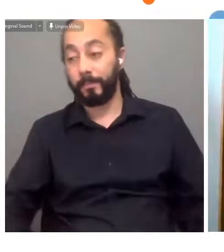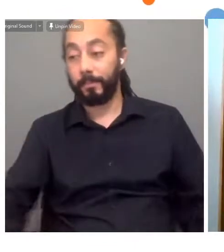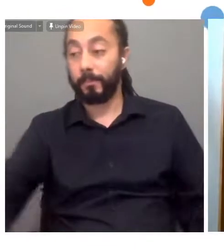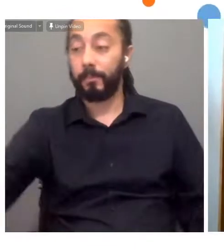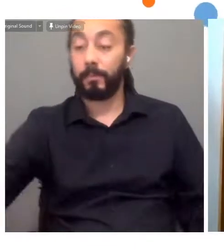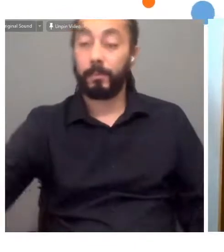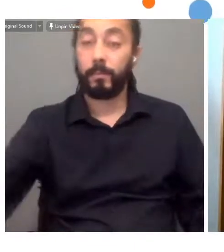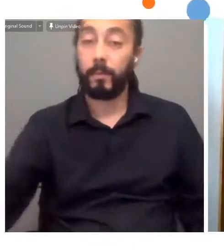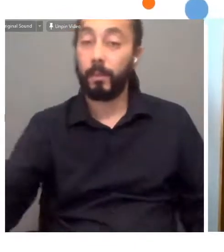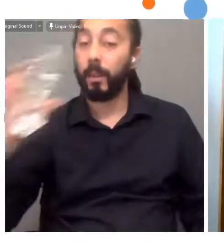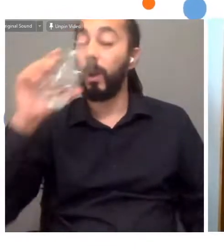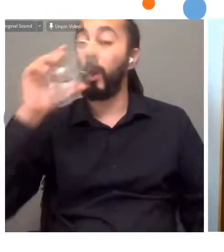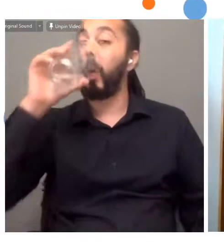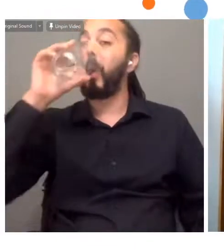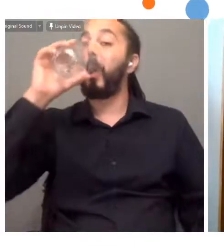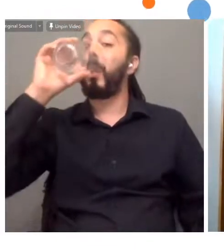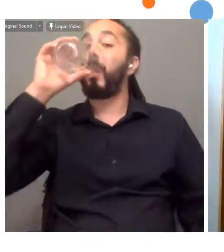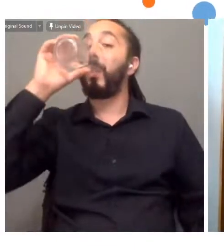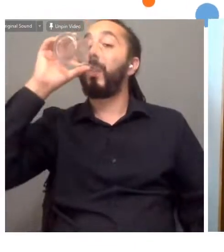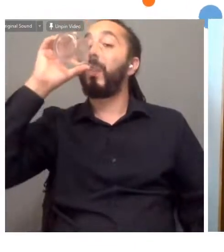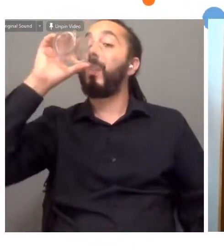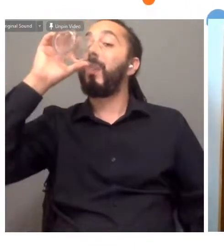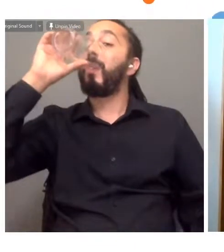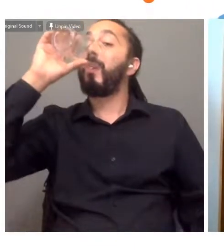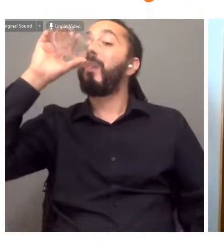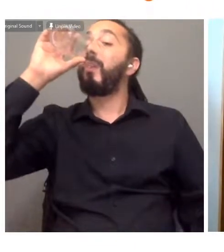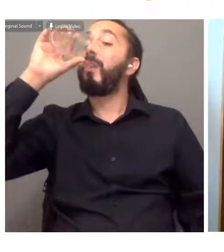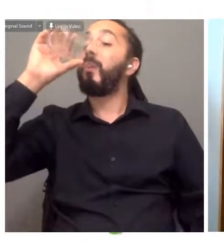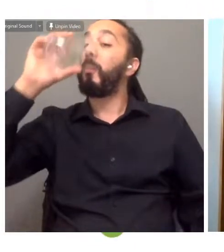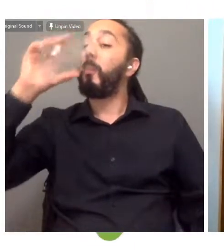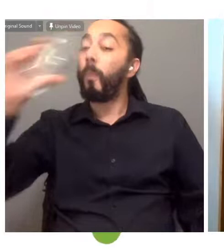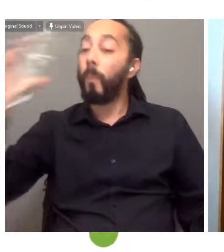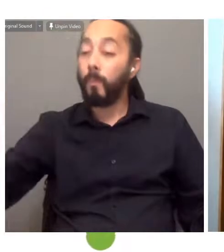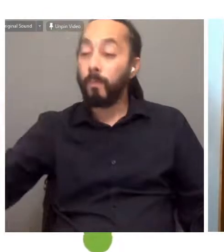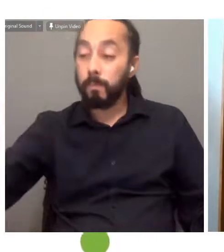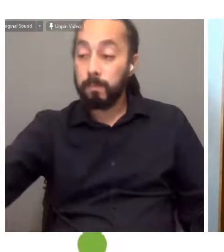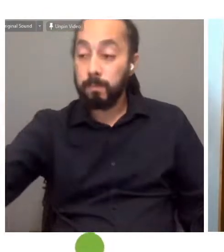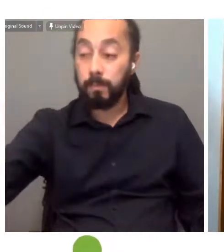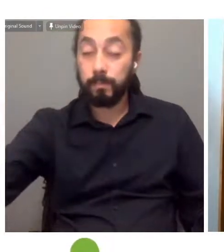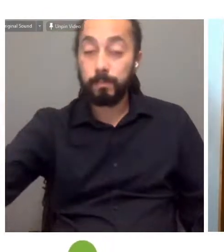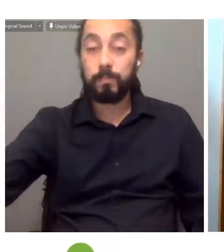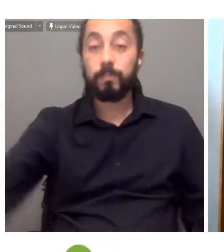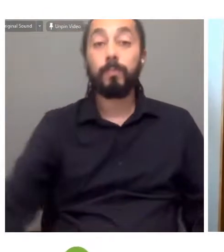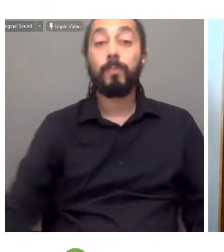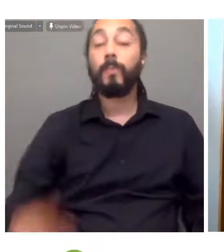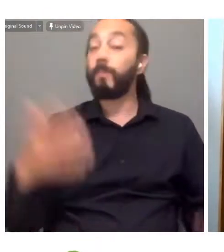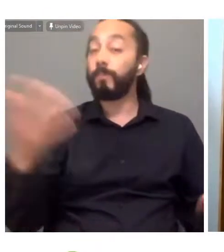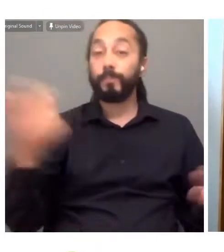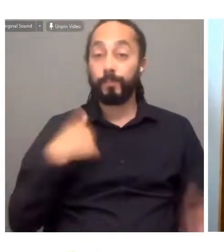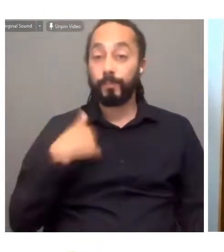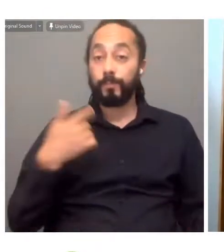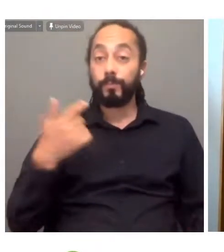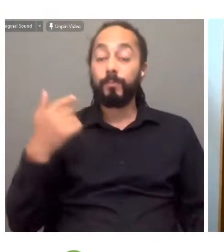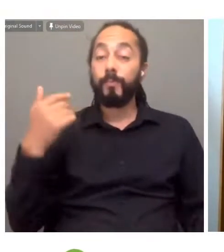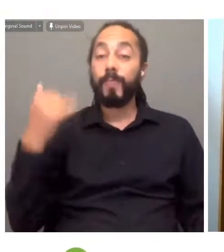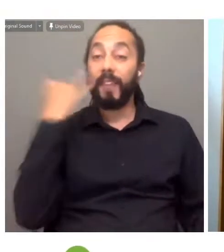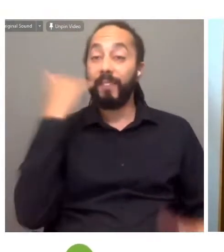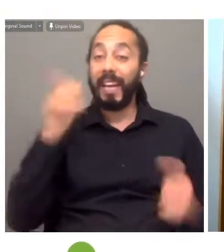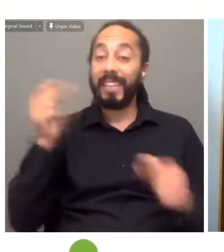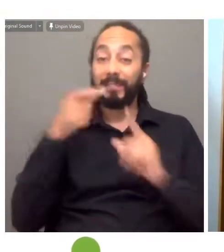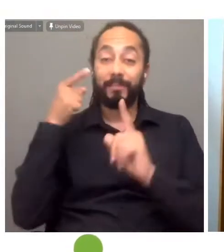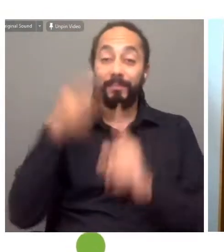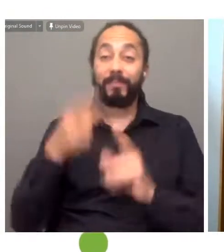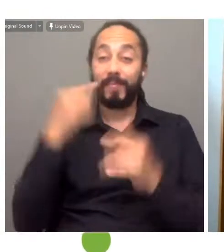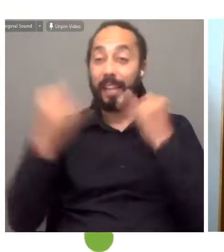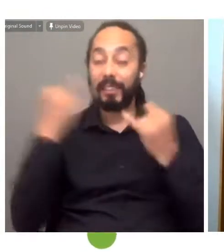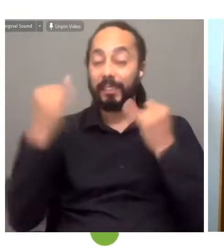Well, if you have, I may have said that earlier, but if you have specific ideas or suggestions or proposal, please